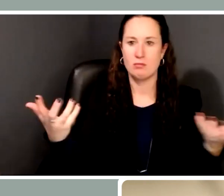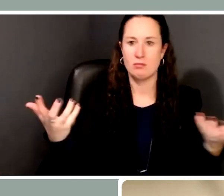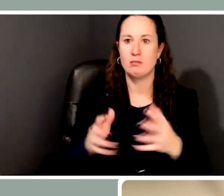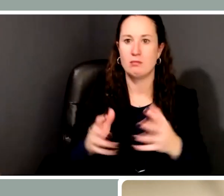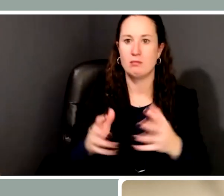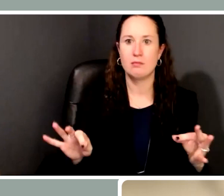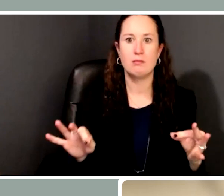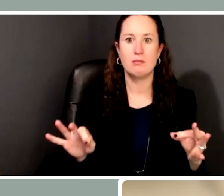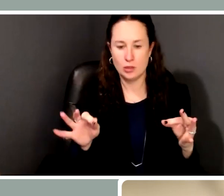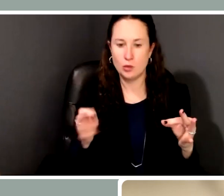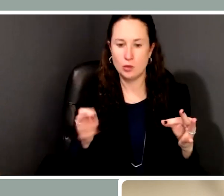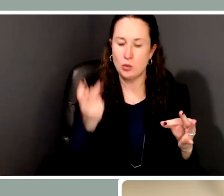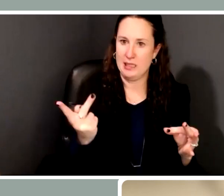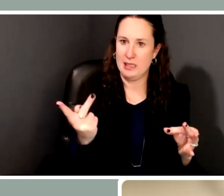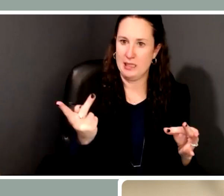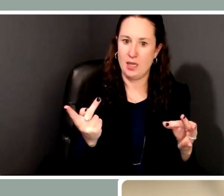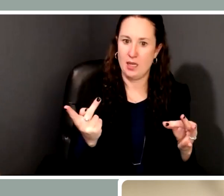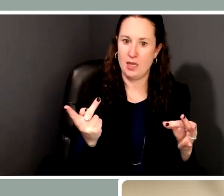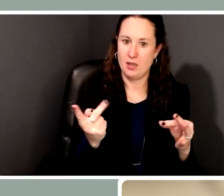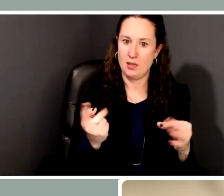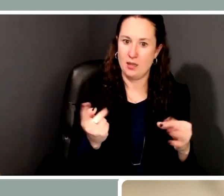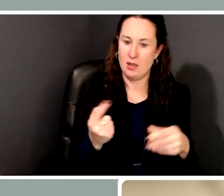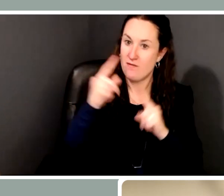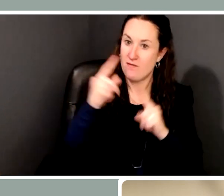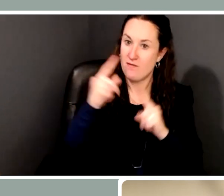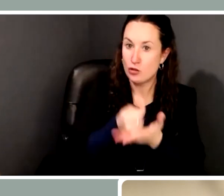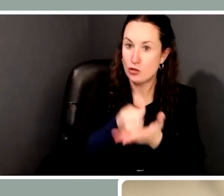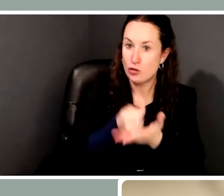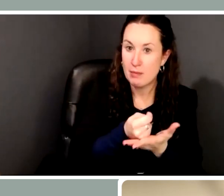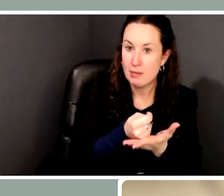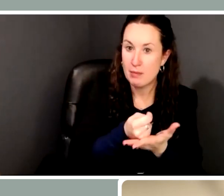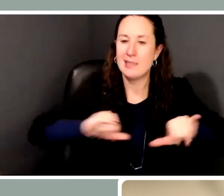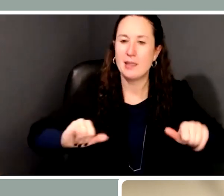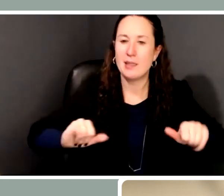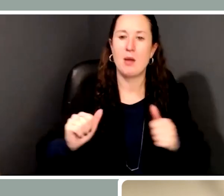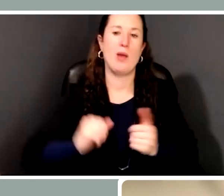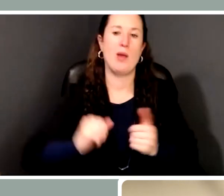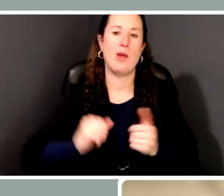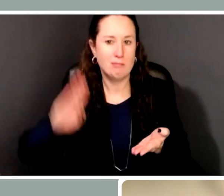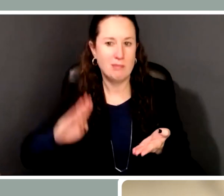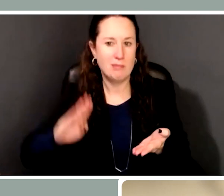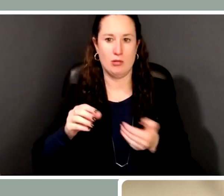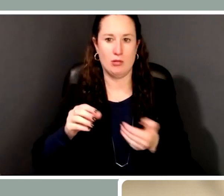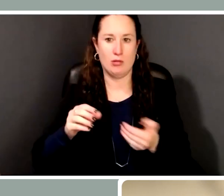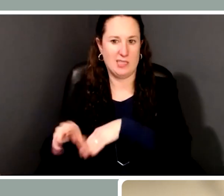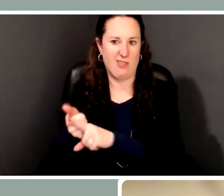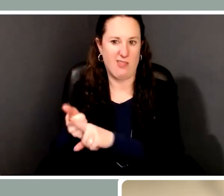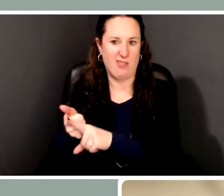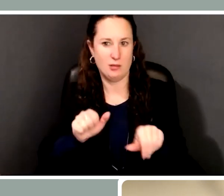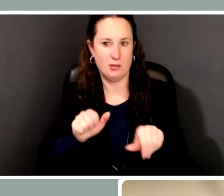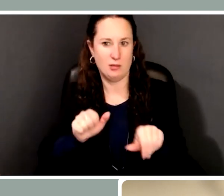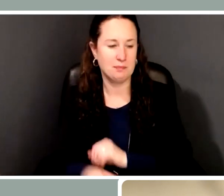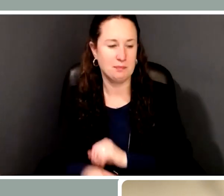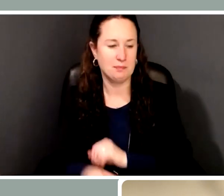giving effective treatments, but giving them with the minimal amount of side effects as possible. Dr.